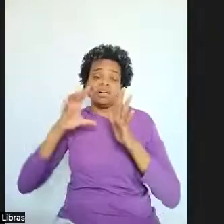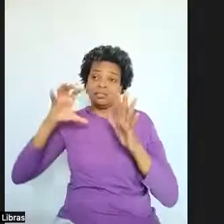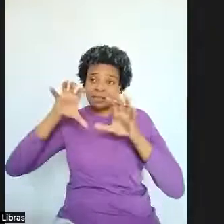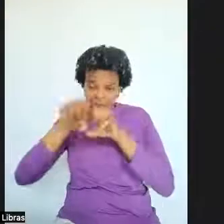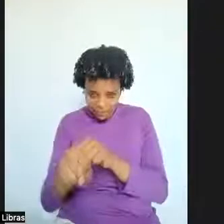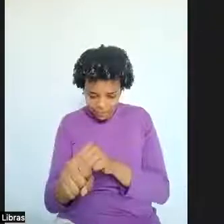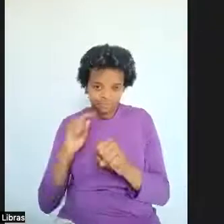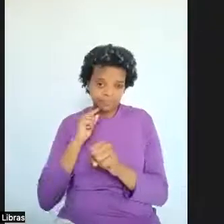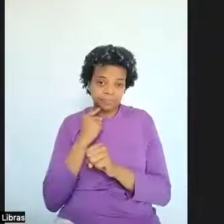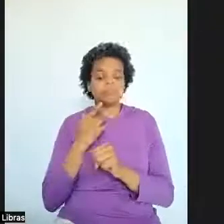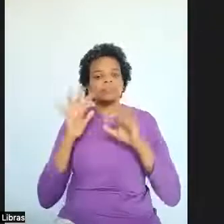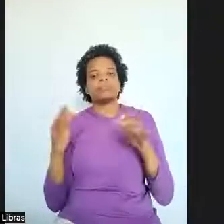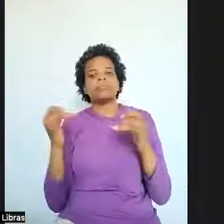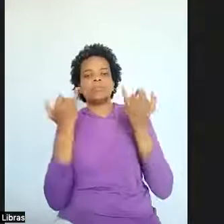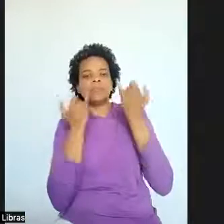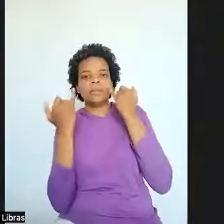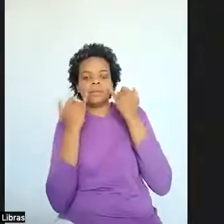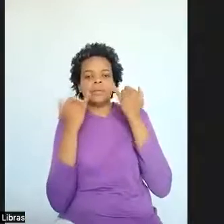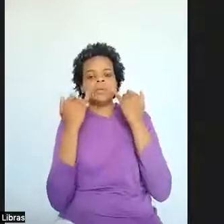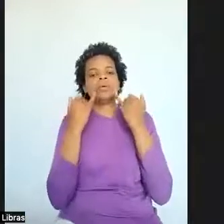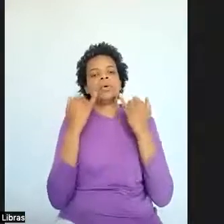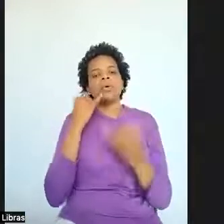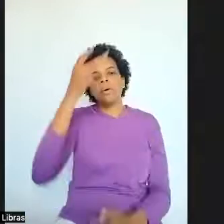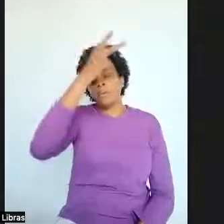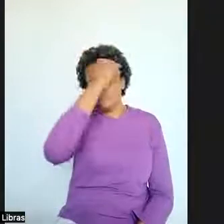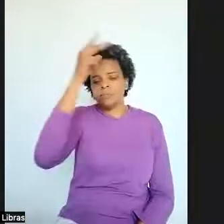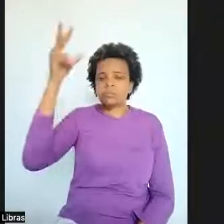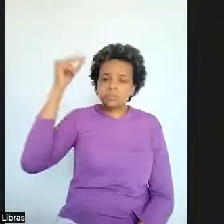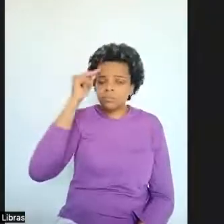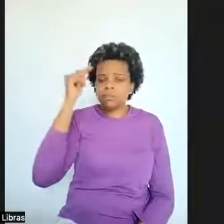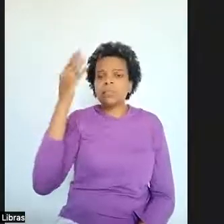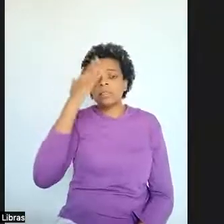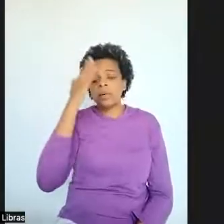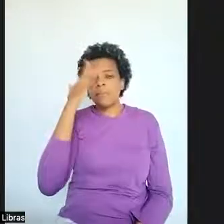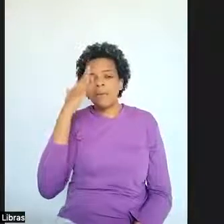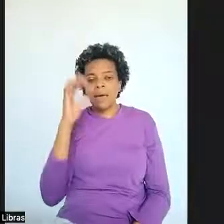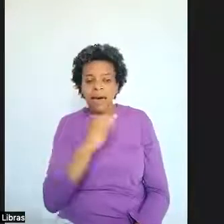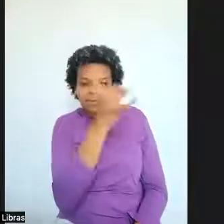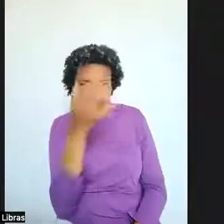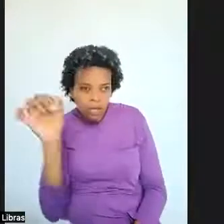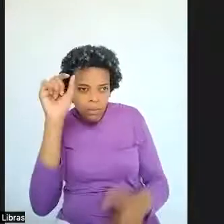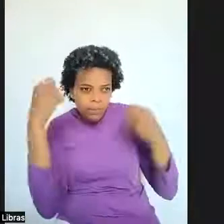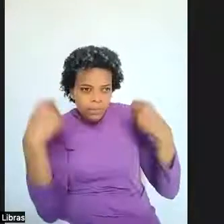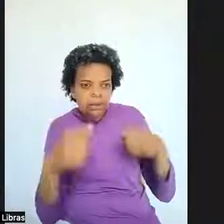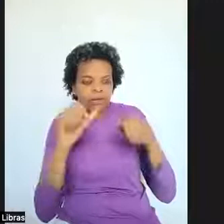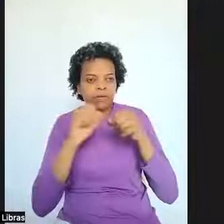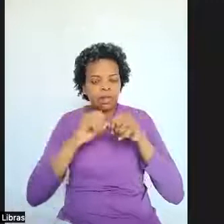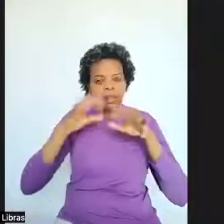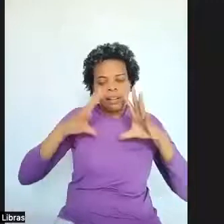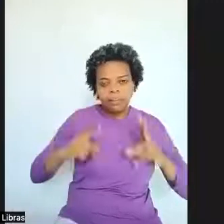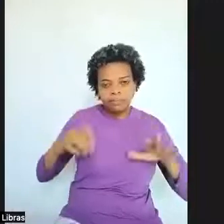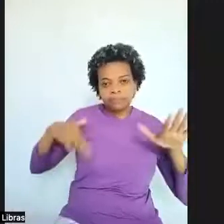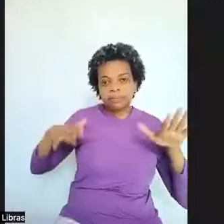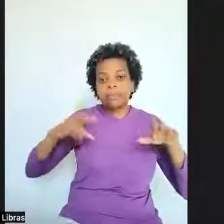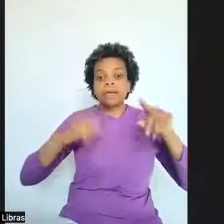this information is very rich for the city halls in the states and the national governments, because they